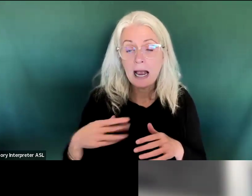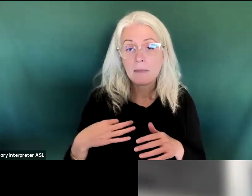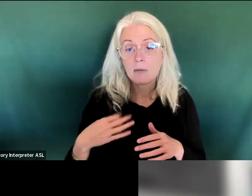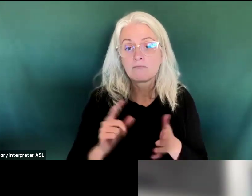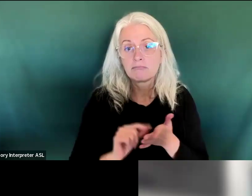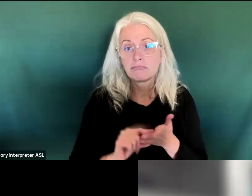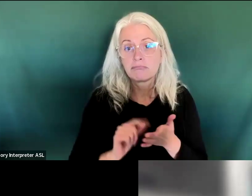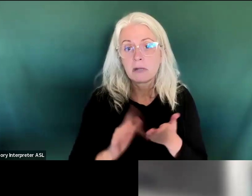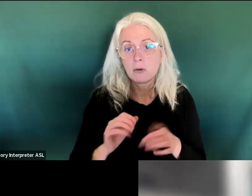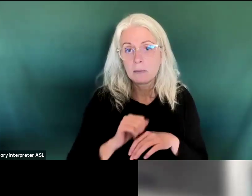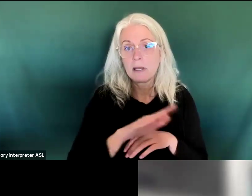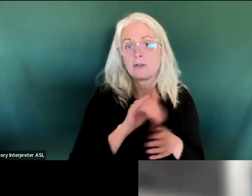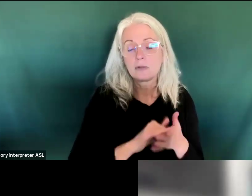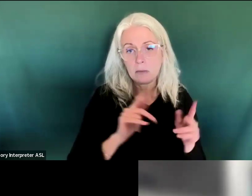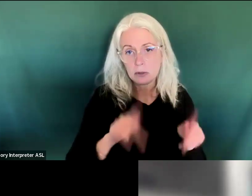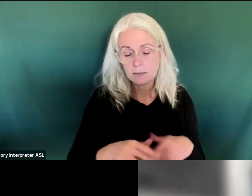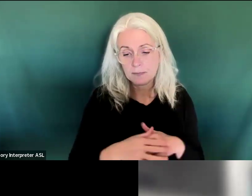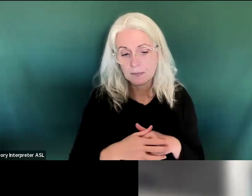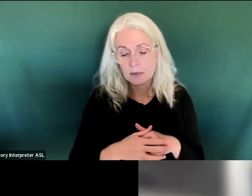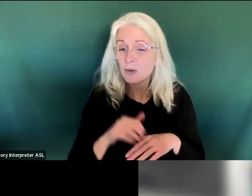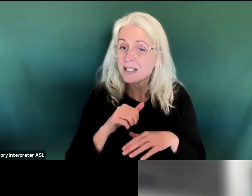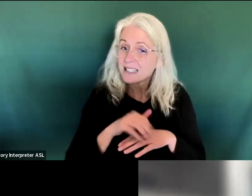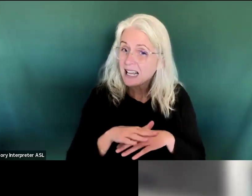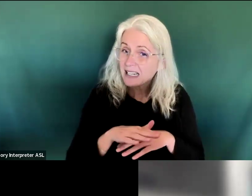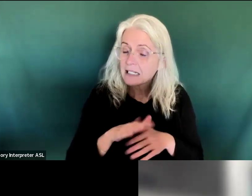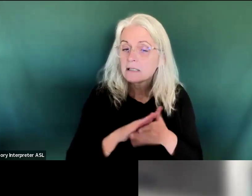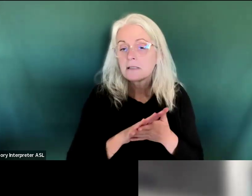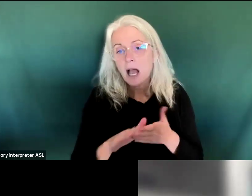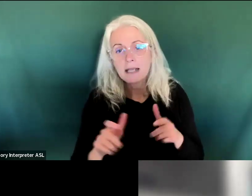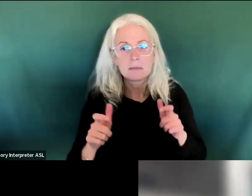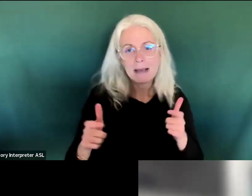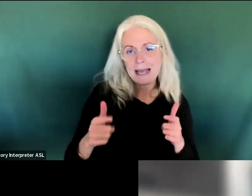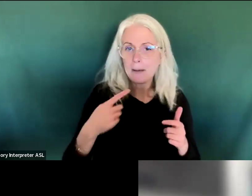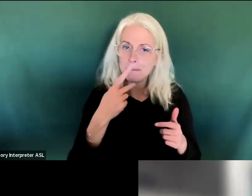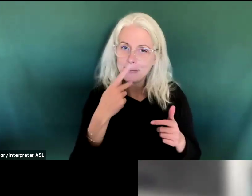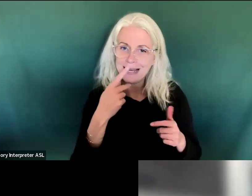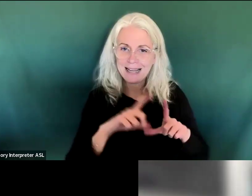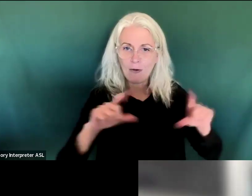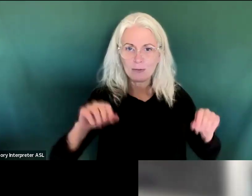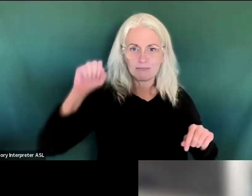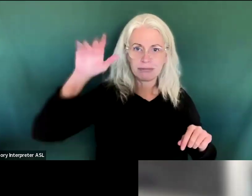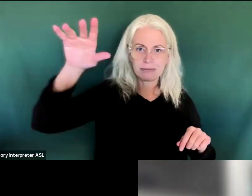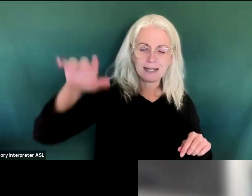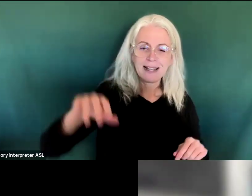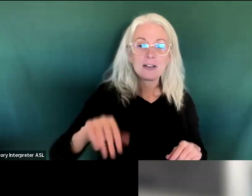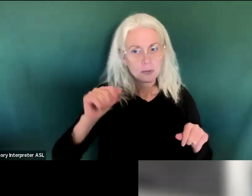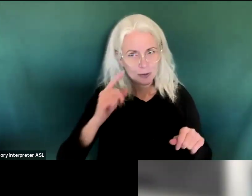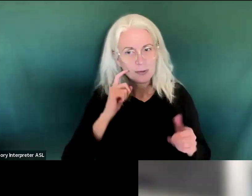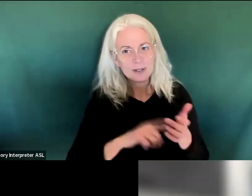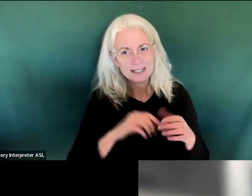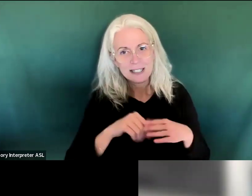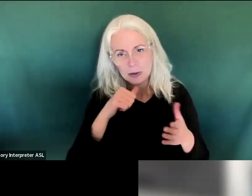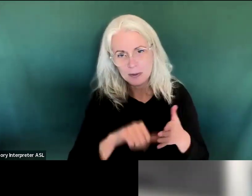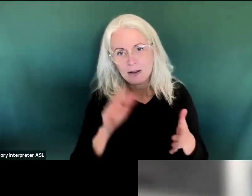to be printed and mailed to that individual. And we send it out in a nice big pink envelope so that it stands out. And